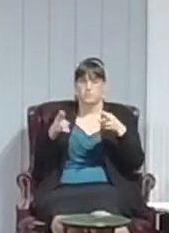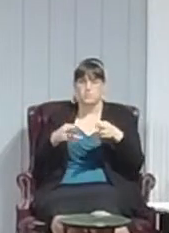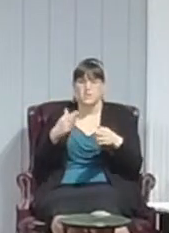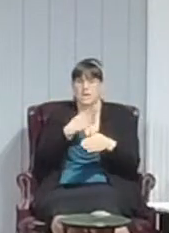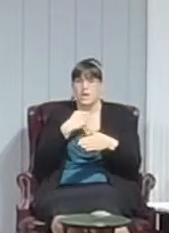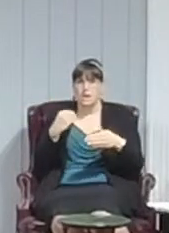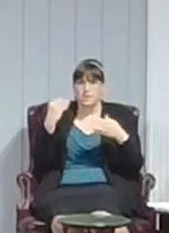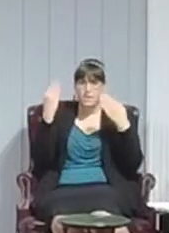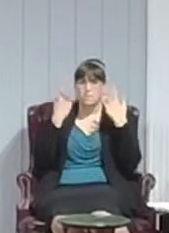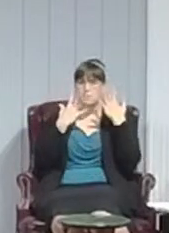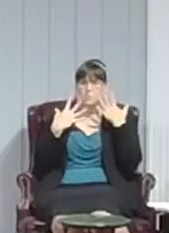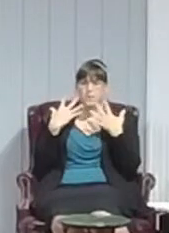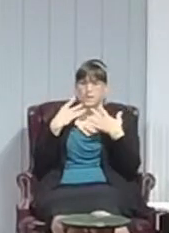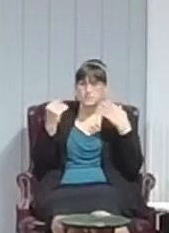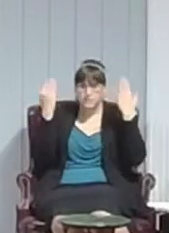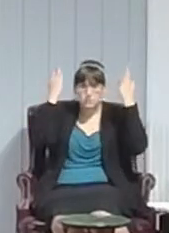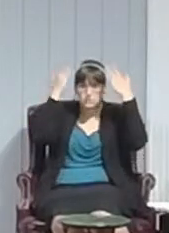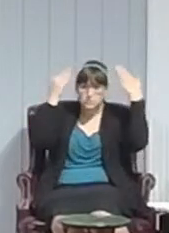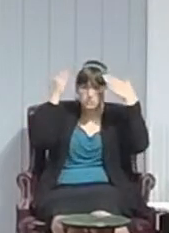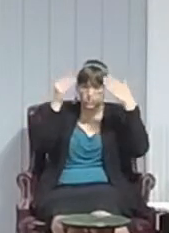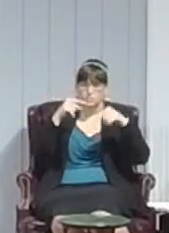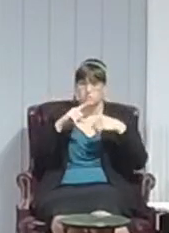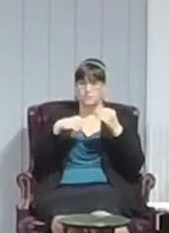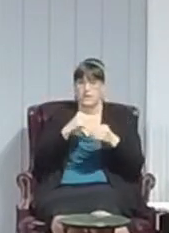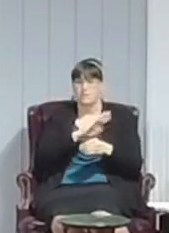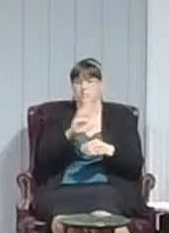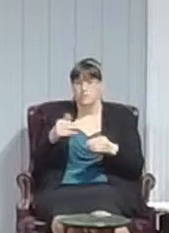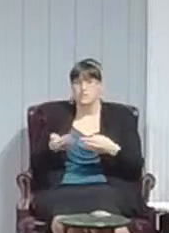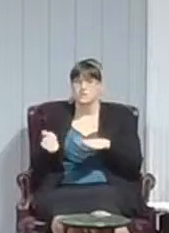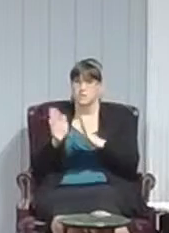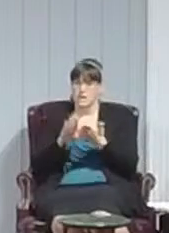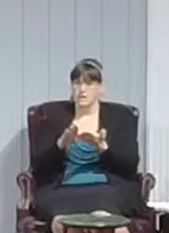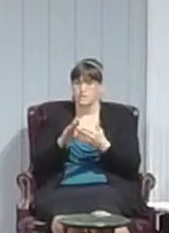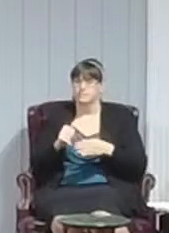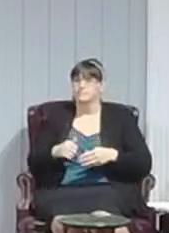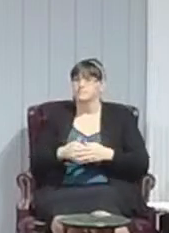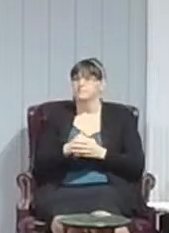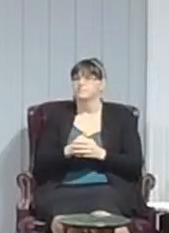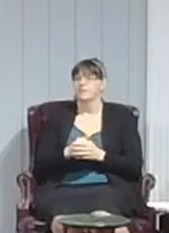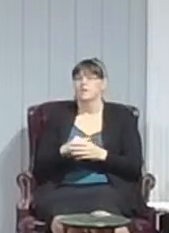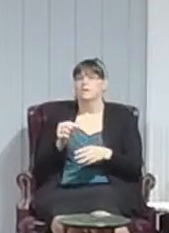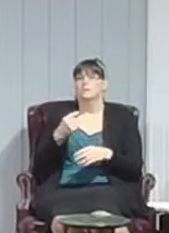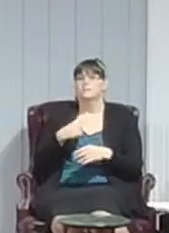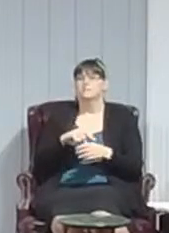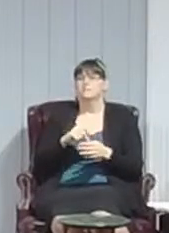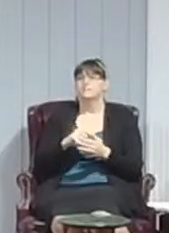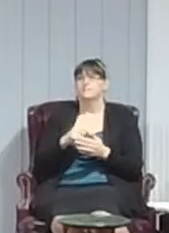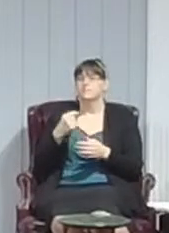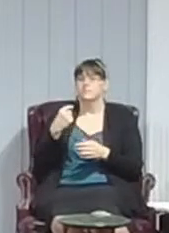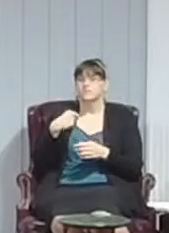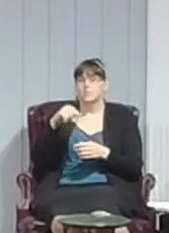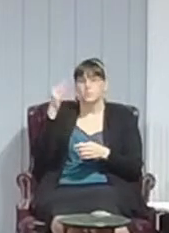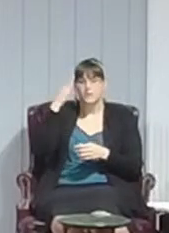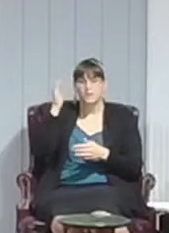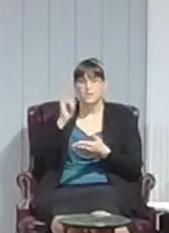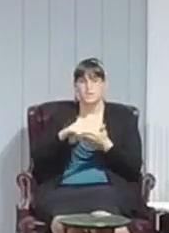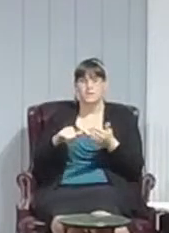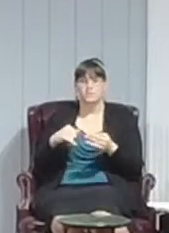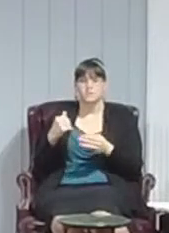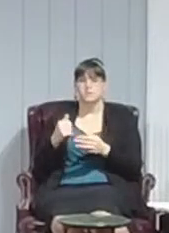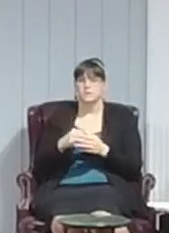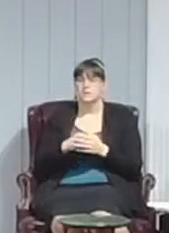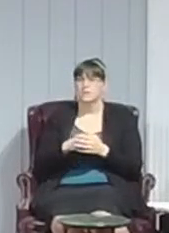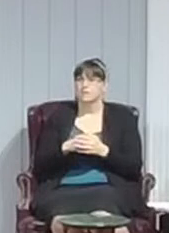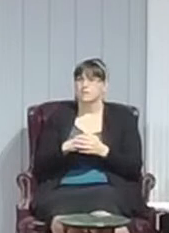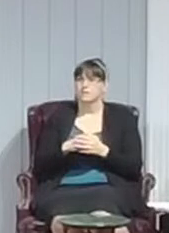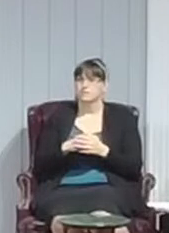survive. We do know that not long after Jesus was crucified, it's after the day of Pentecost, so it's 50 days or so, but a